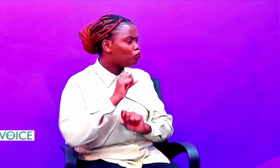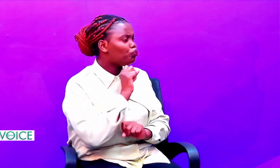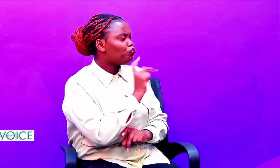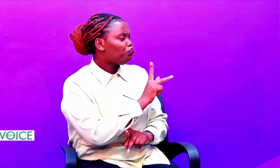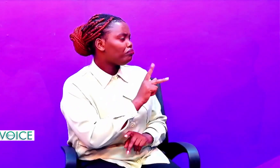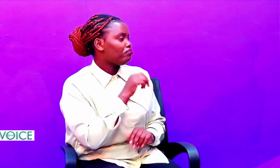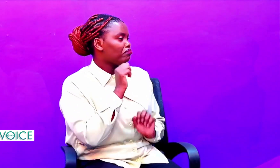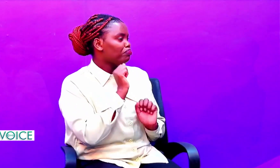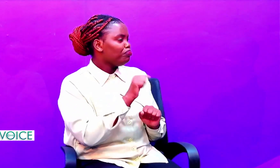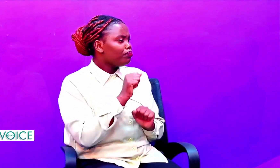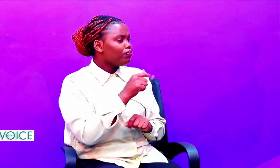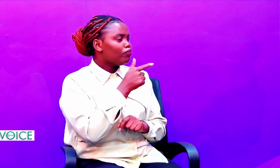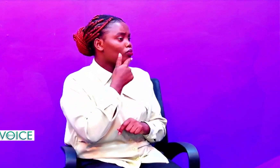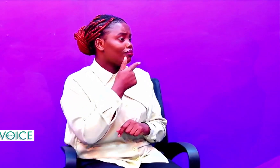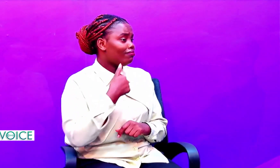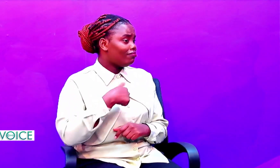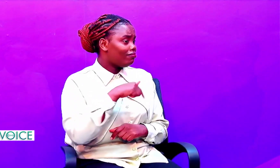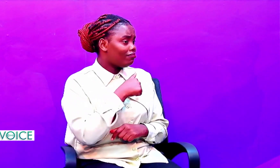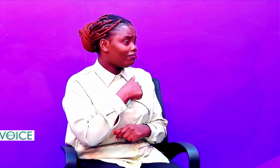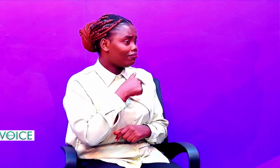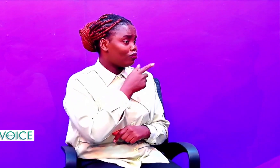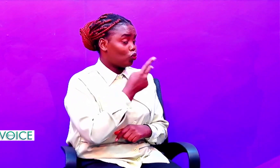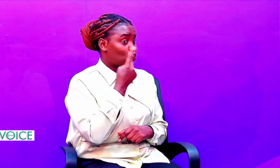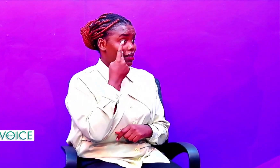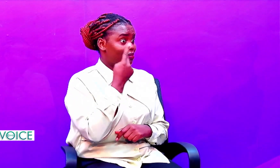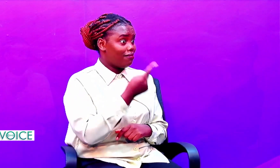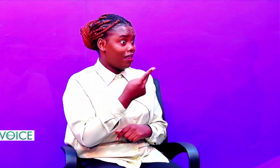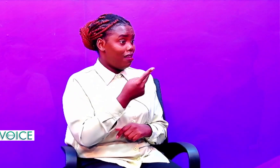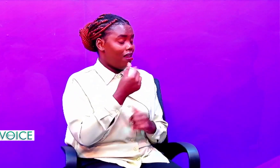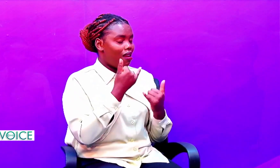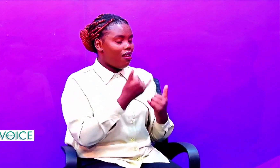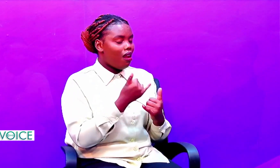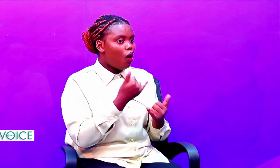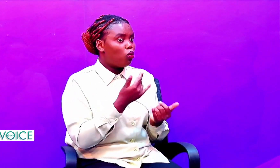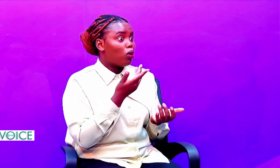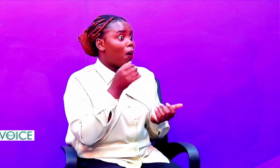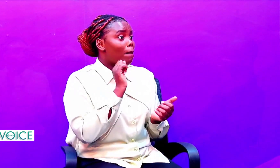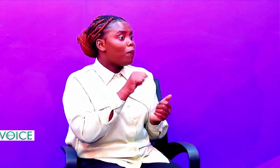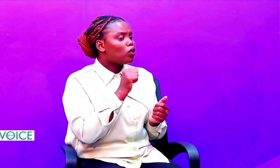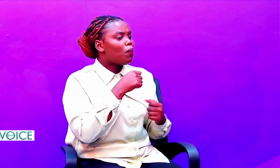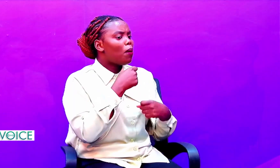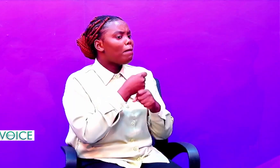the work they do in creating awareness on epilepsy. Now,